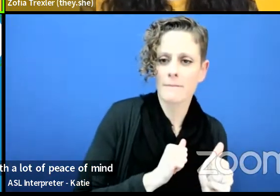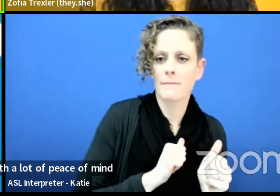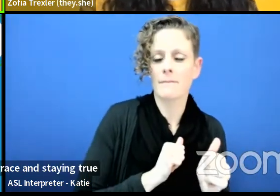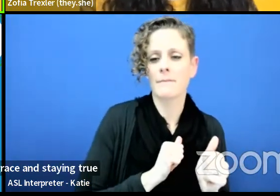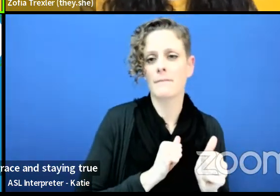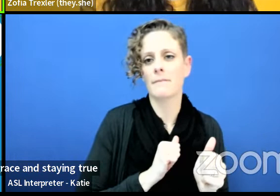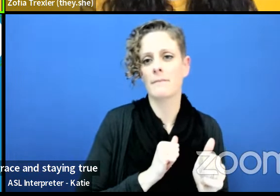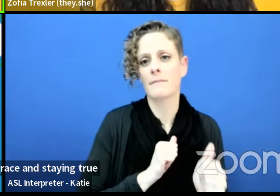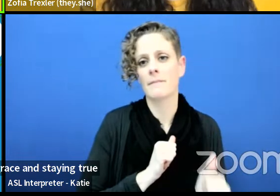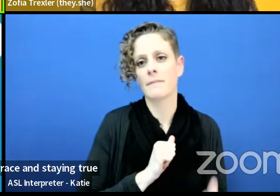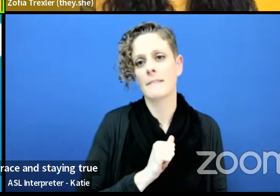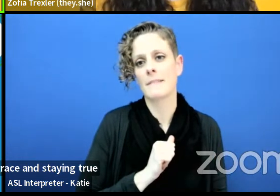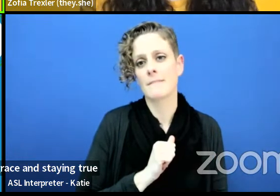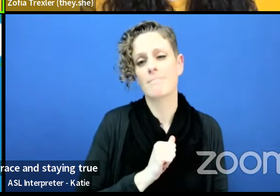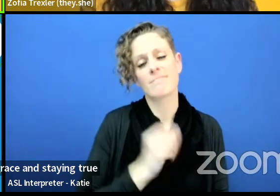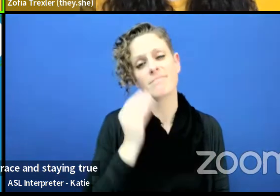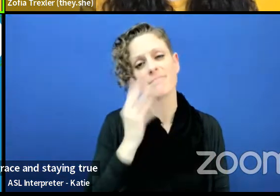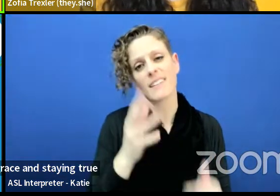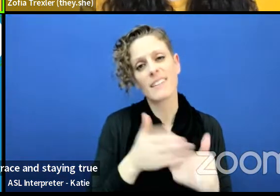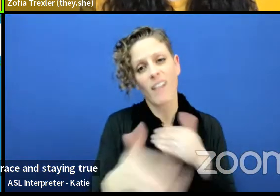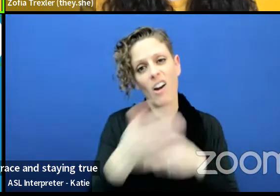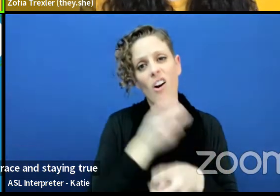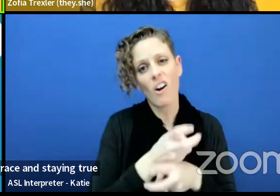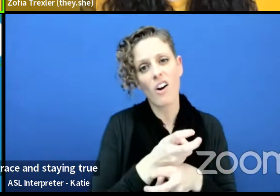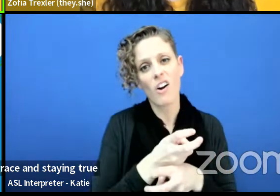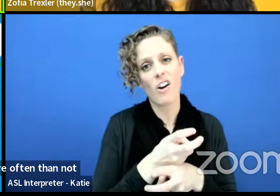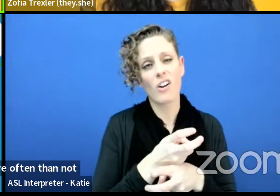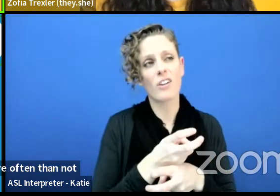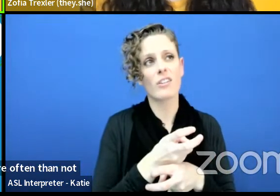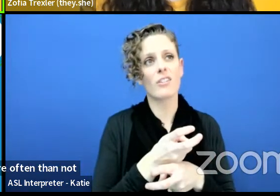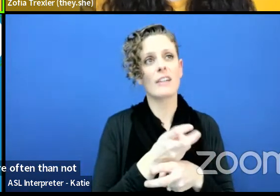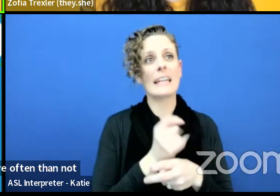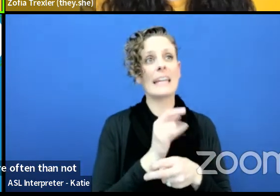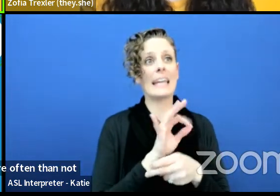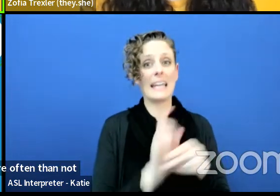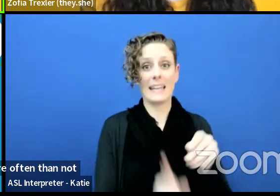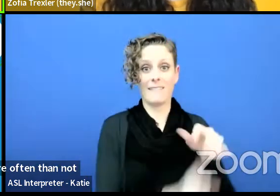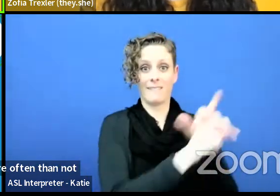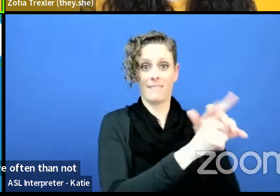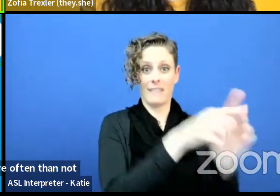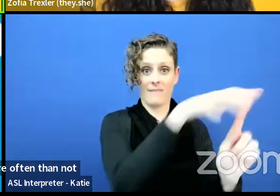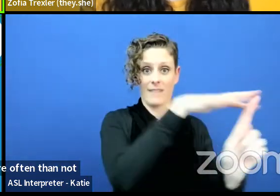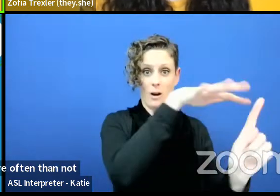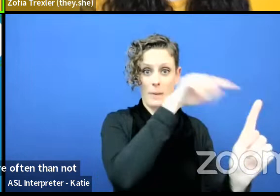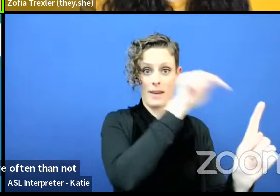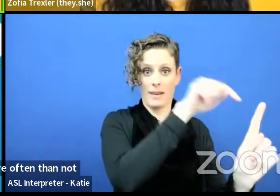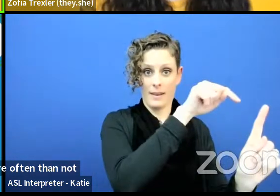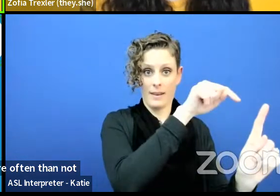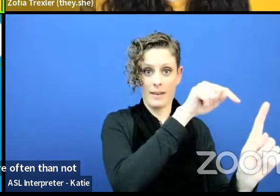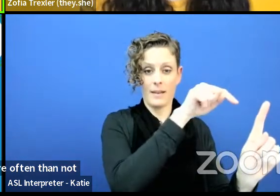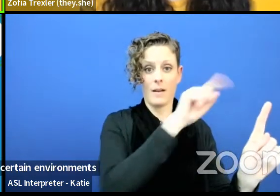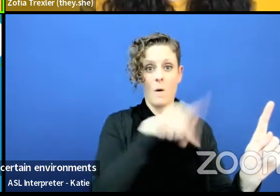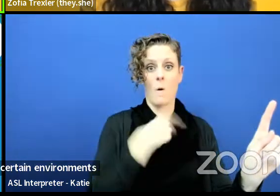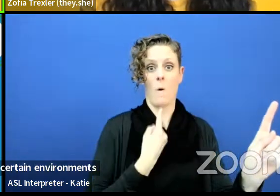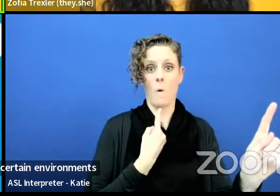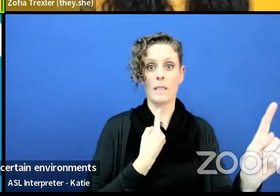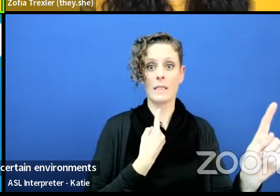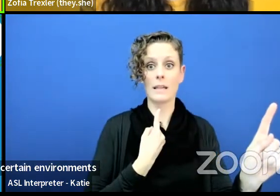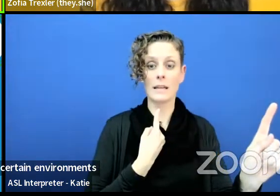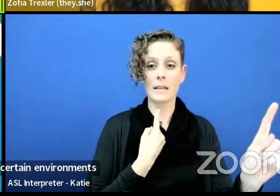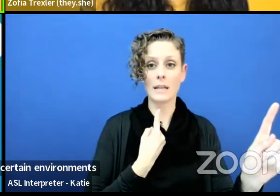not, it got really hard to be in certain environments and being the only